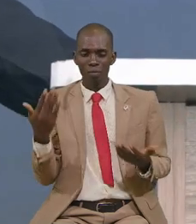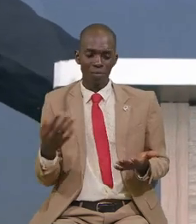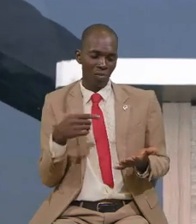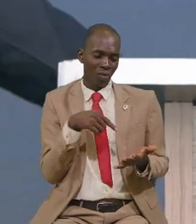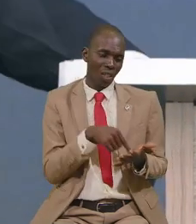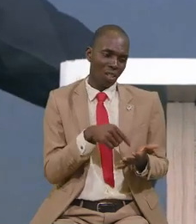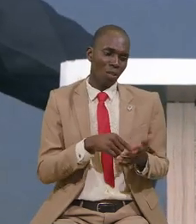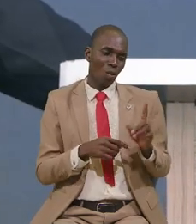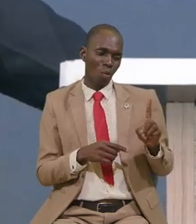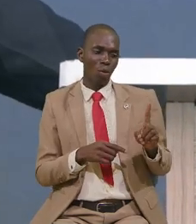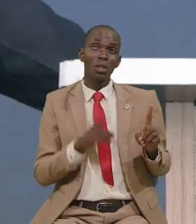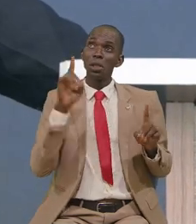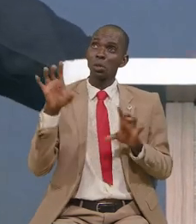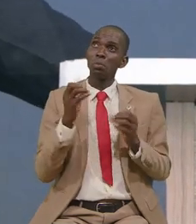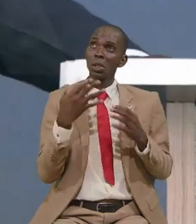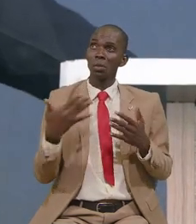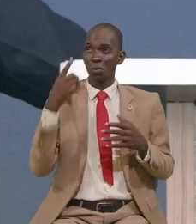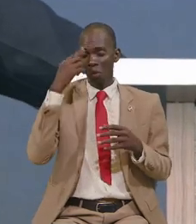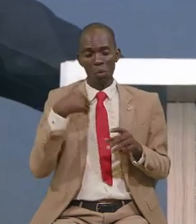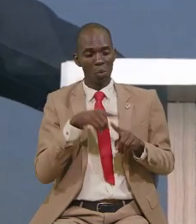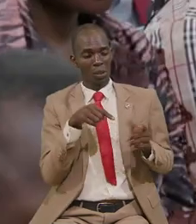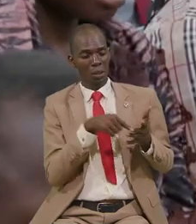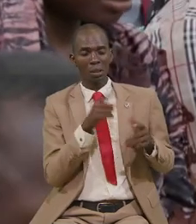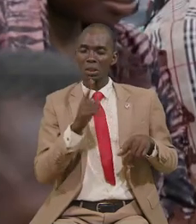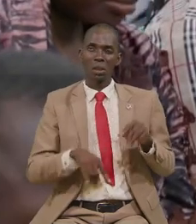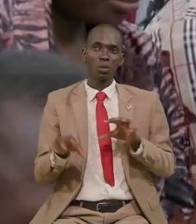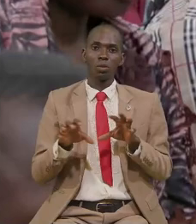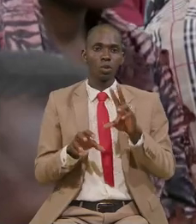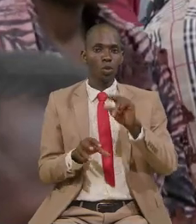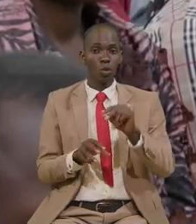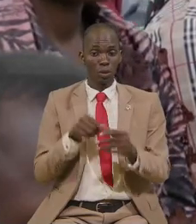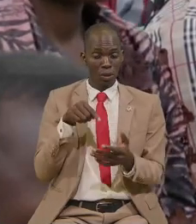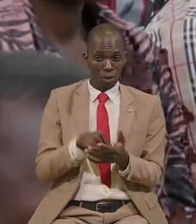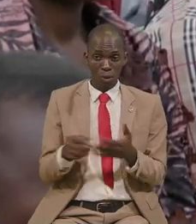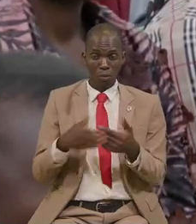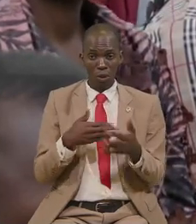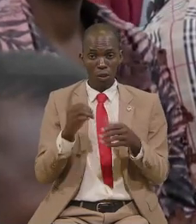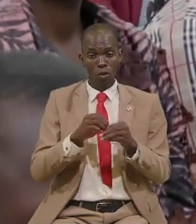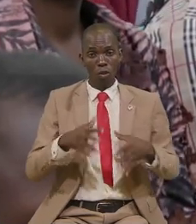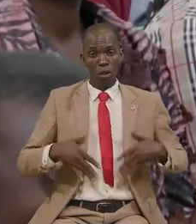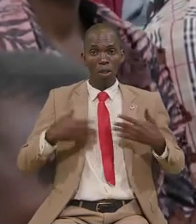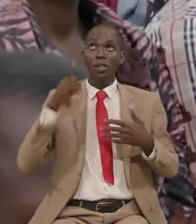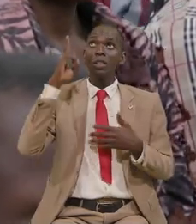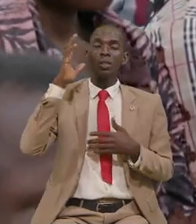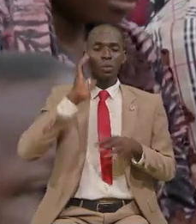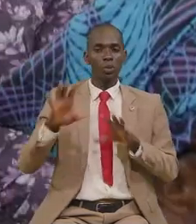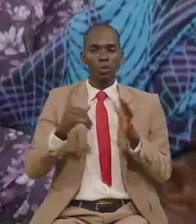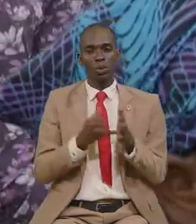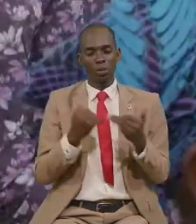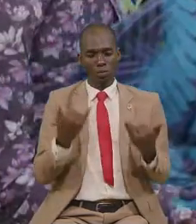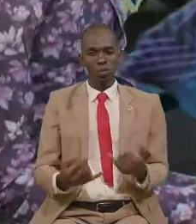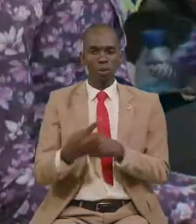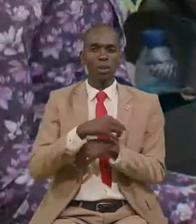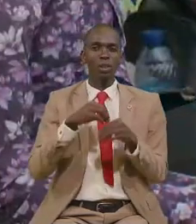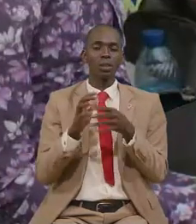do. This one he will do it today. I said, this one, it will do it today.